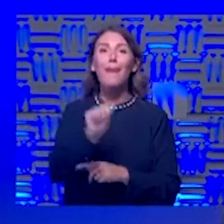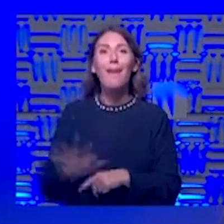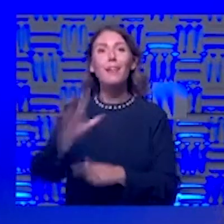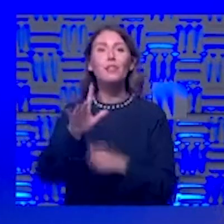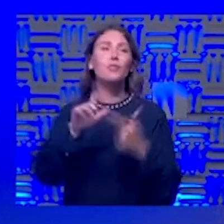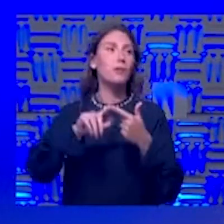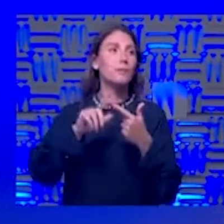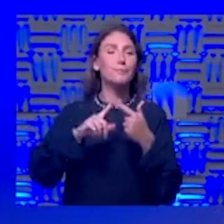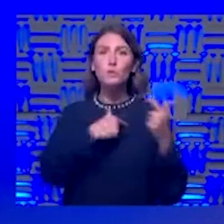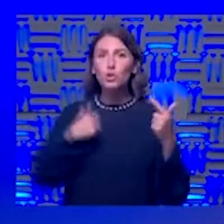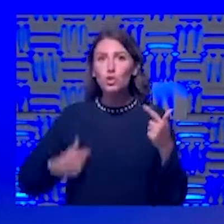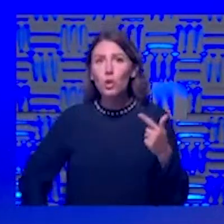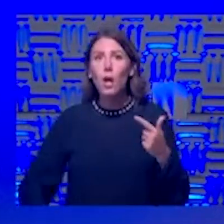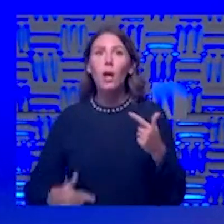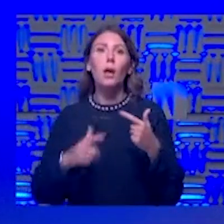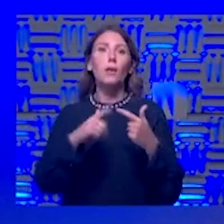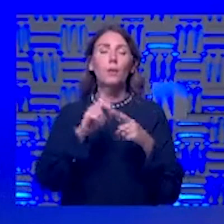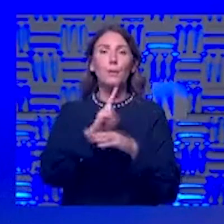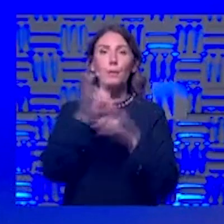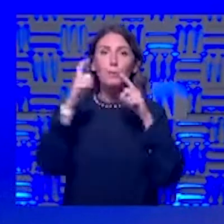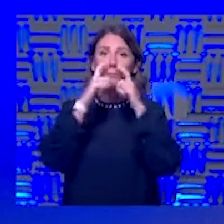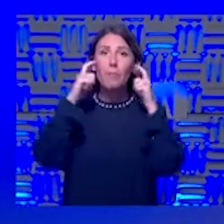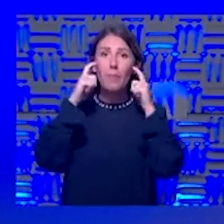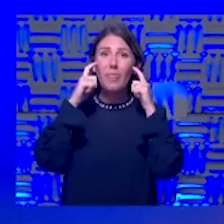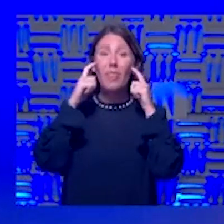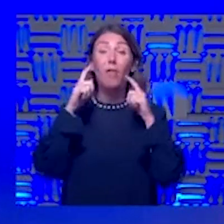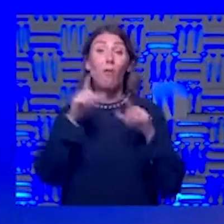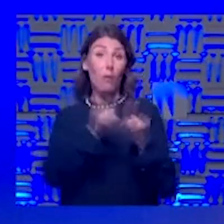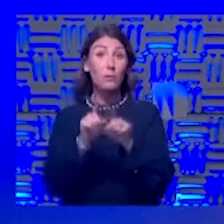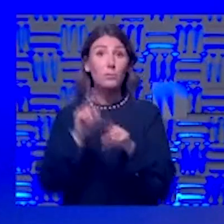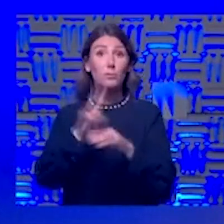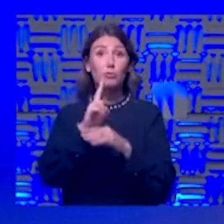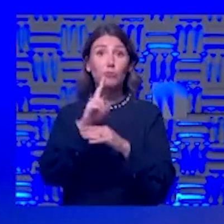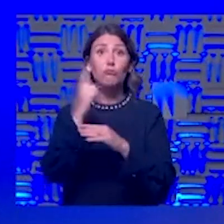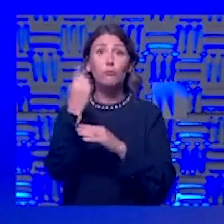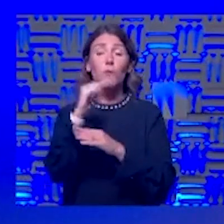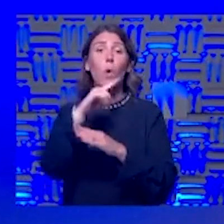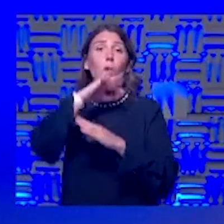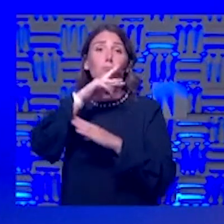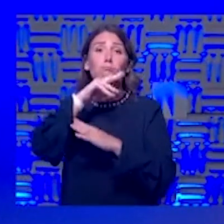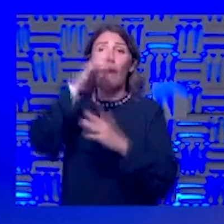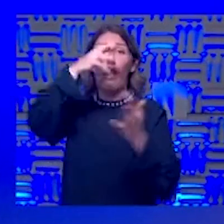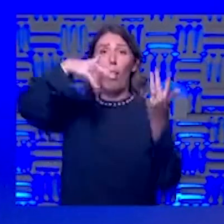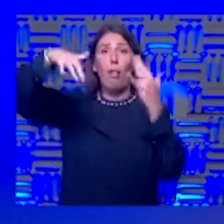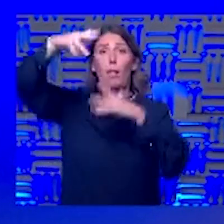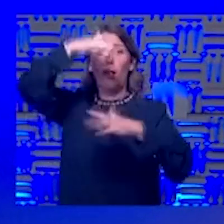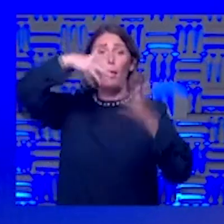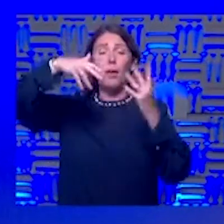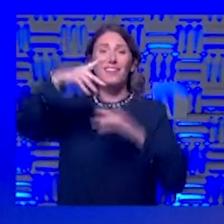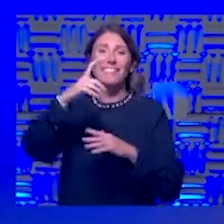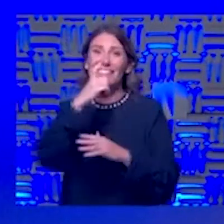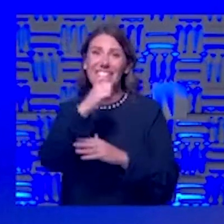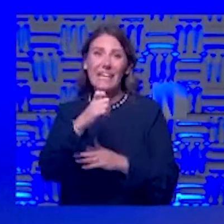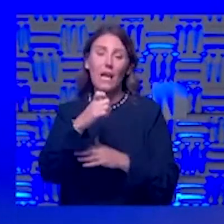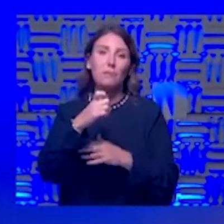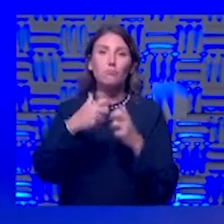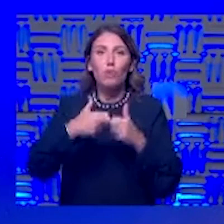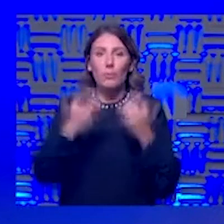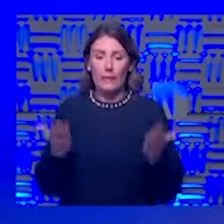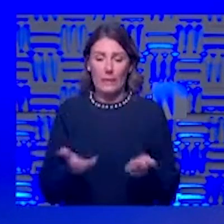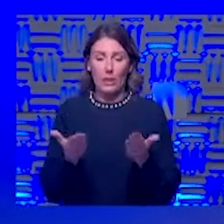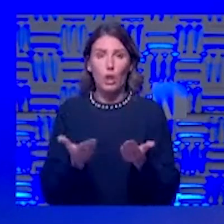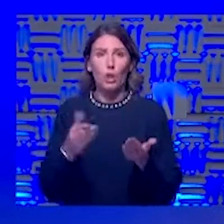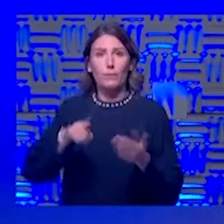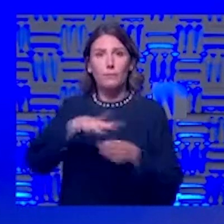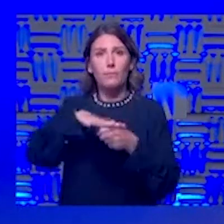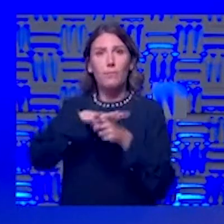on a regular basis. That is a lot for air pollution as well. So we don't really have that problem necessarily here in this area. But certainly